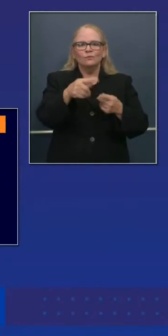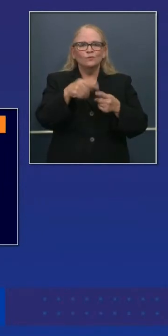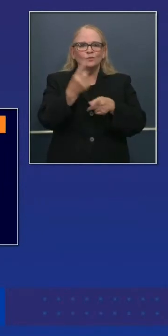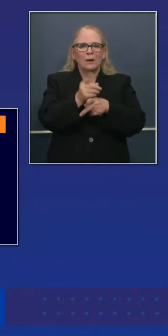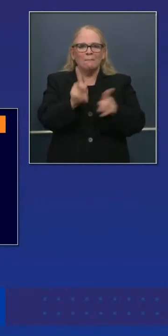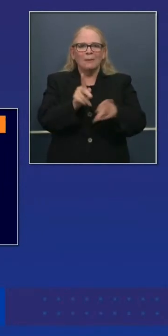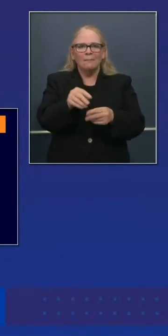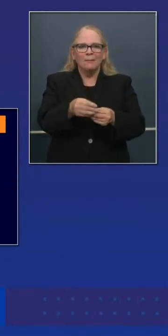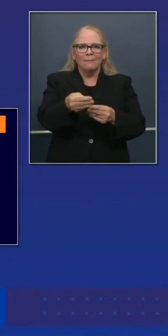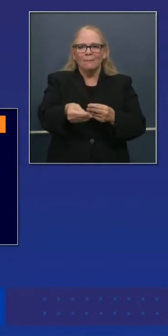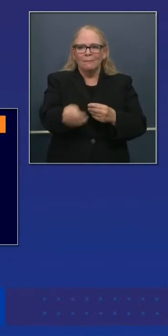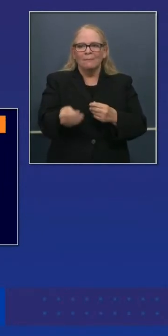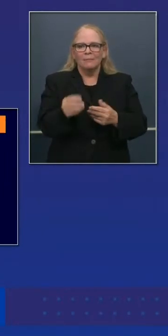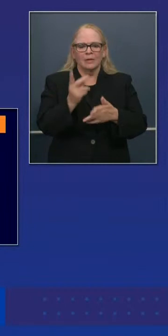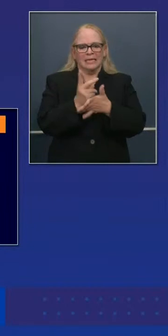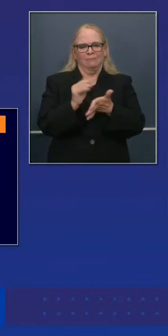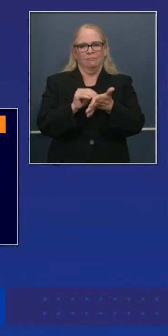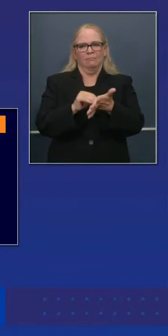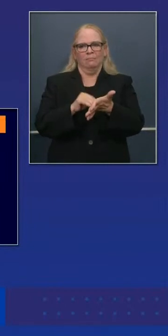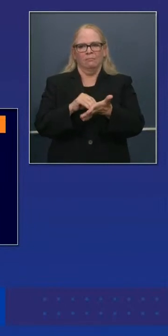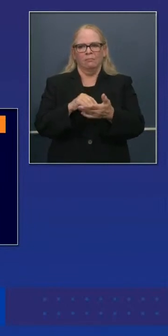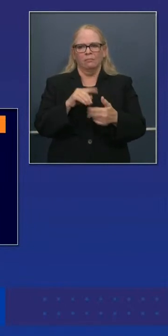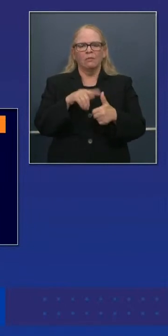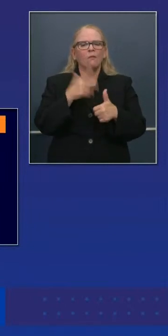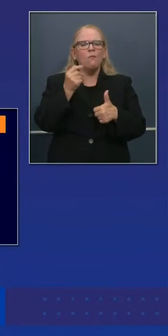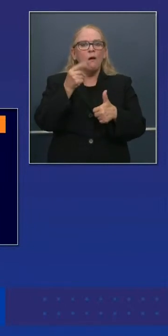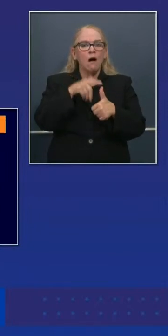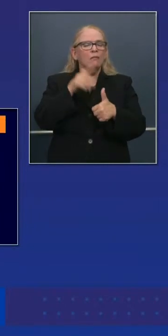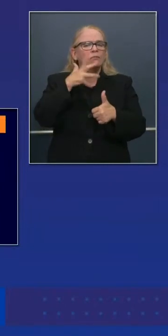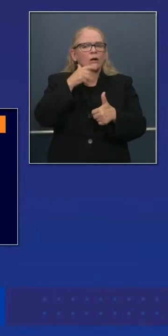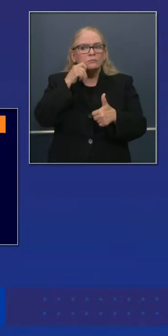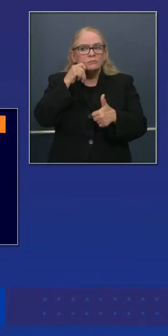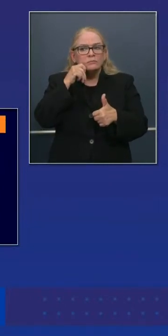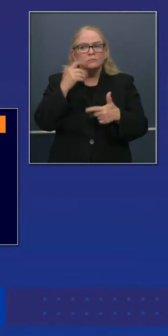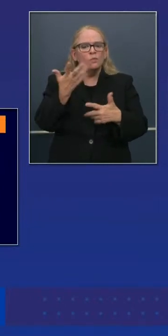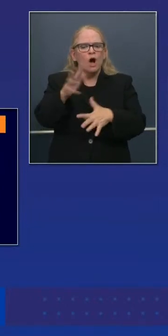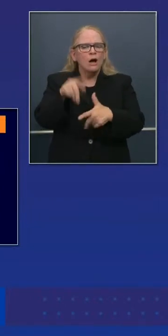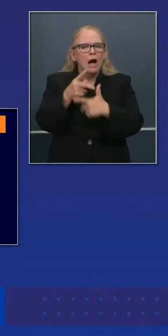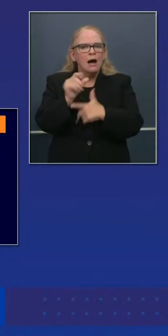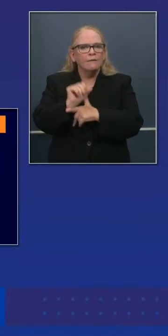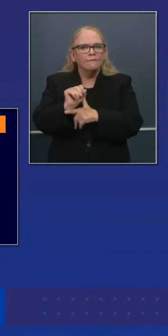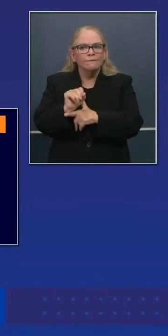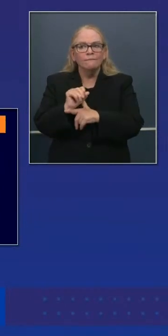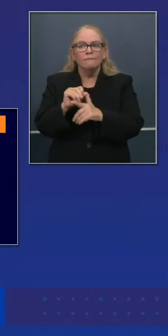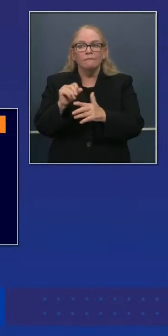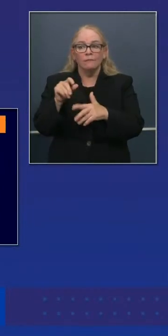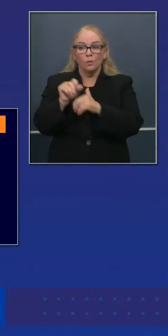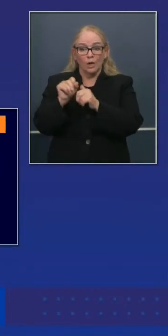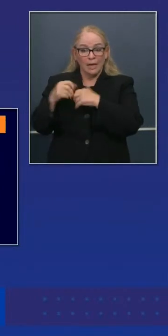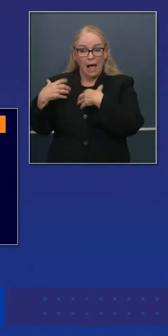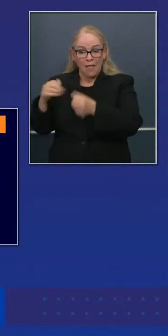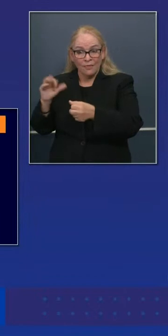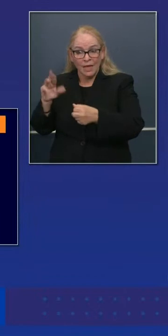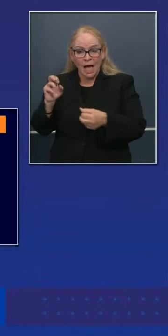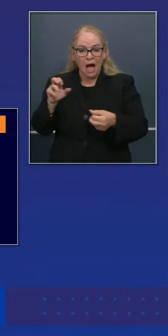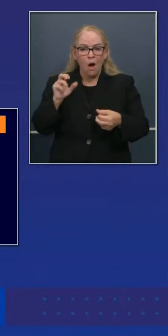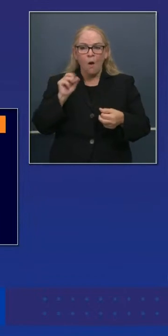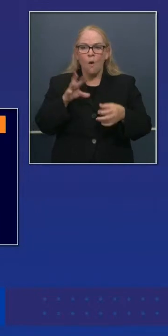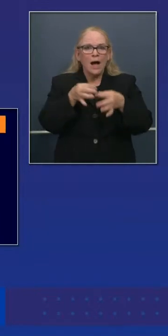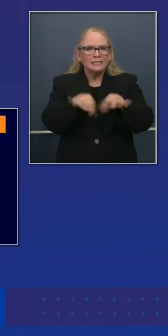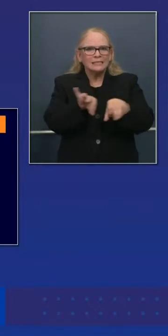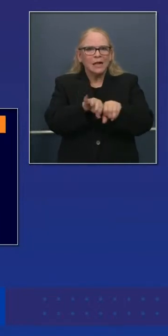age, whether somebody was a worker in a healthcare environment. So we have that important demographic